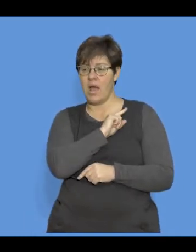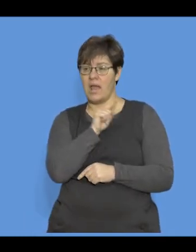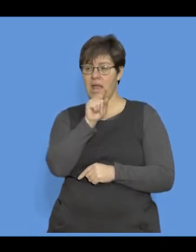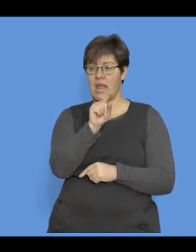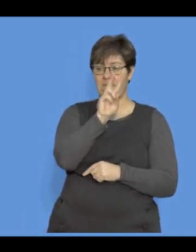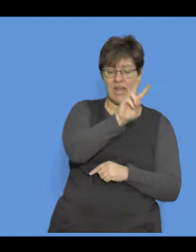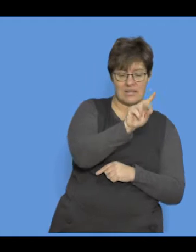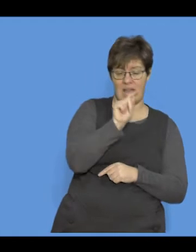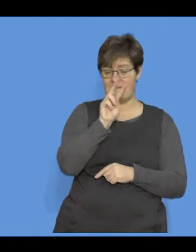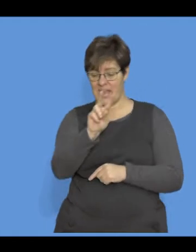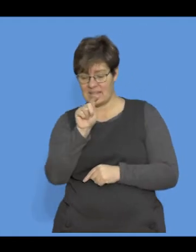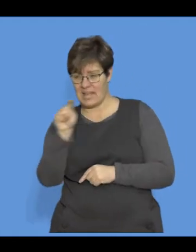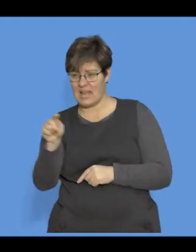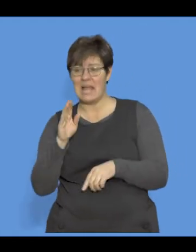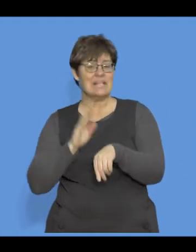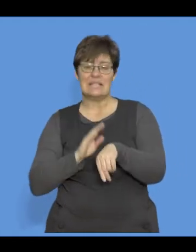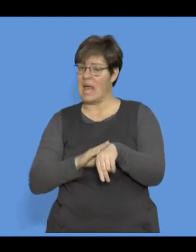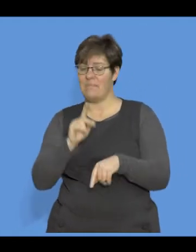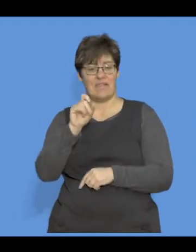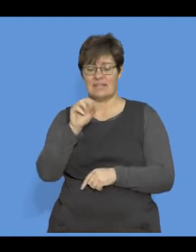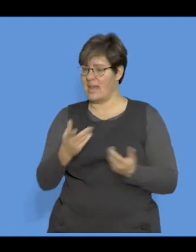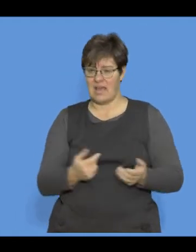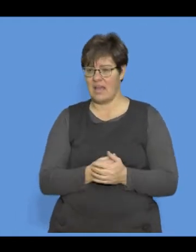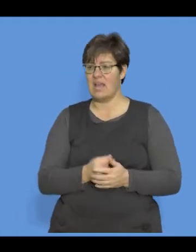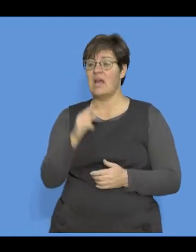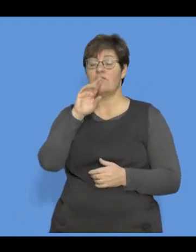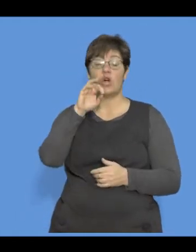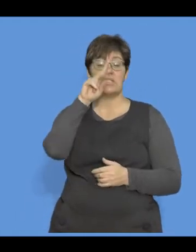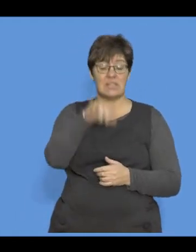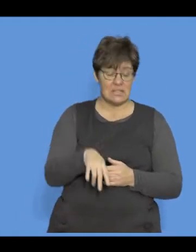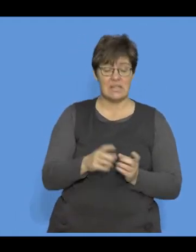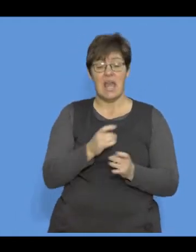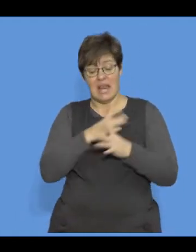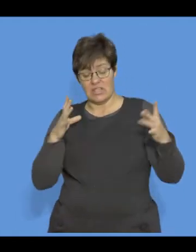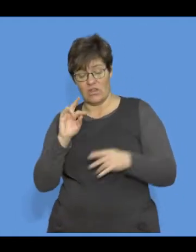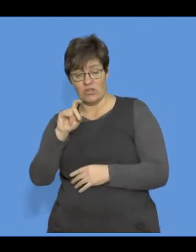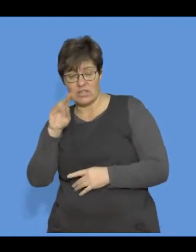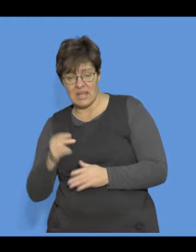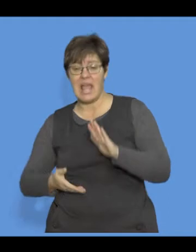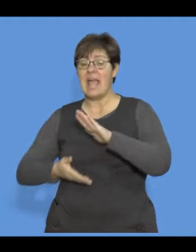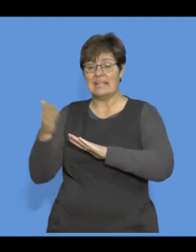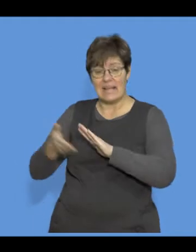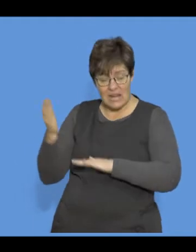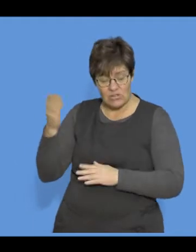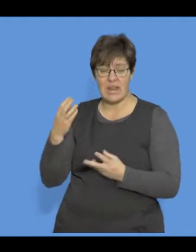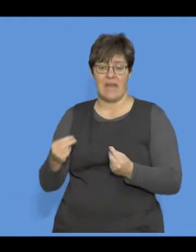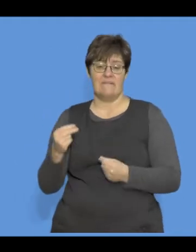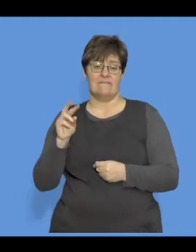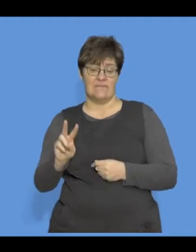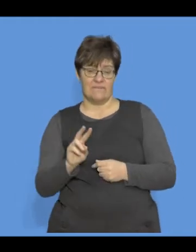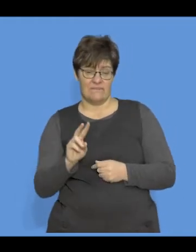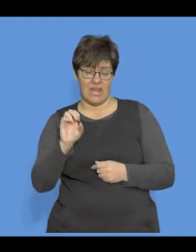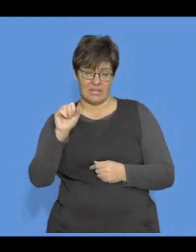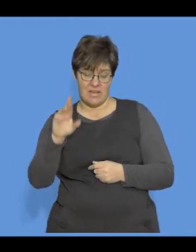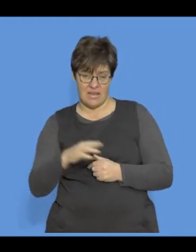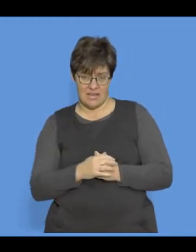vector. Time isn't a vector. Velocity is a vector, initial velocity is a vector, acceleration is a vector. And change in